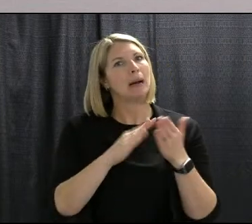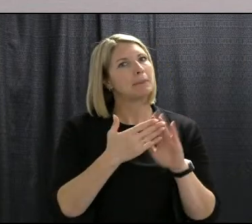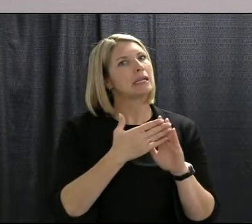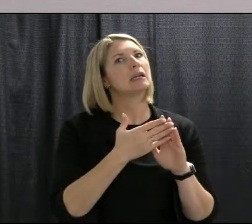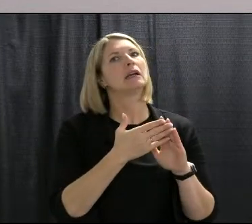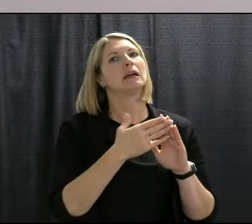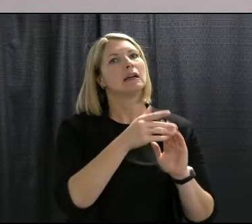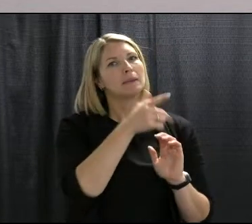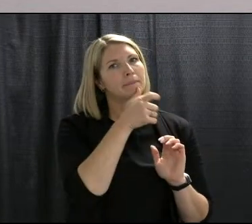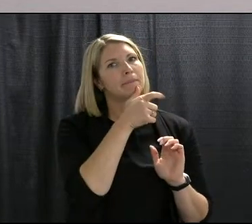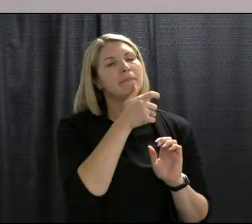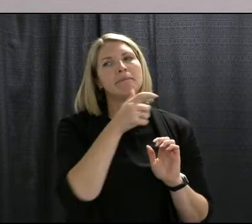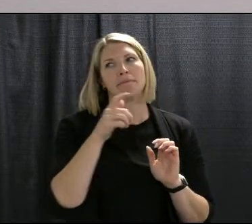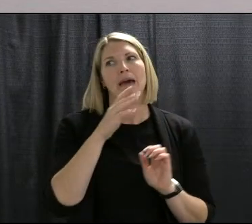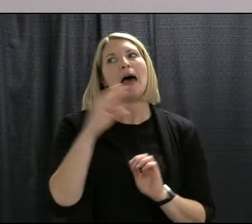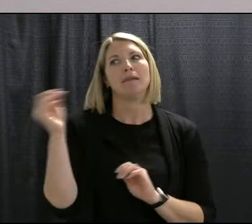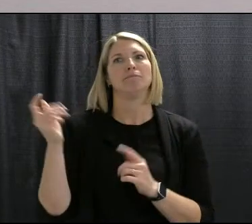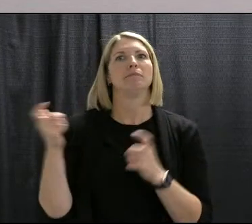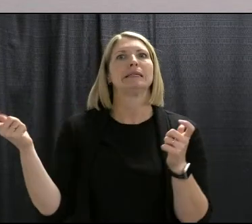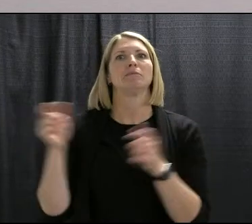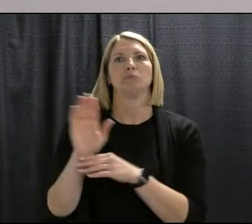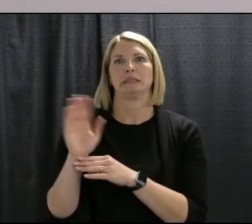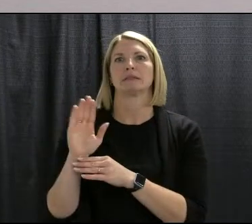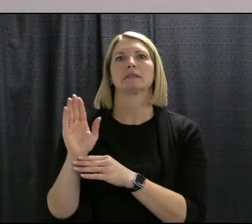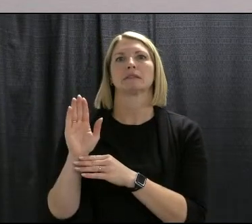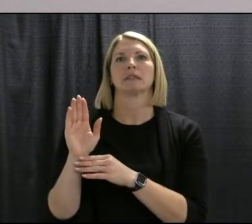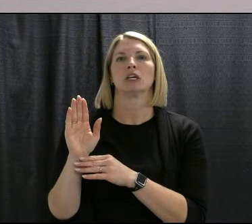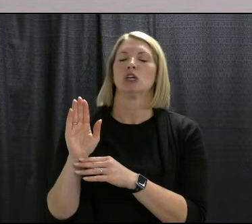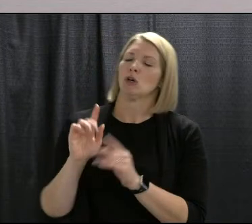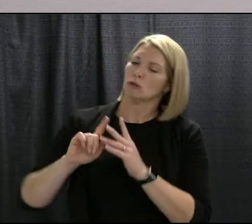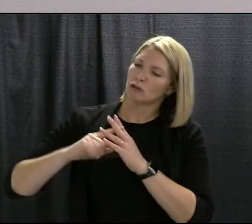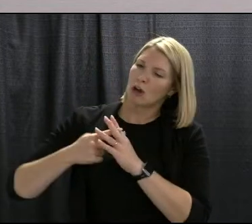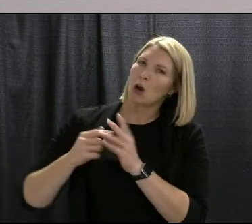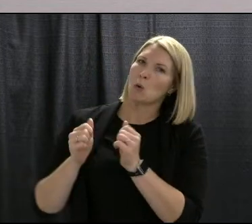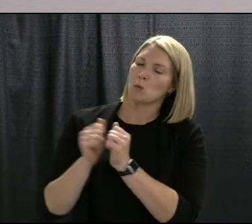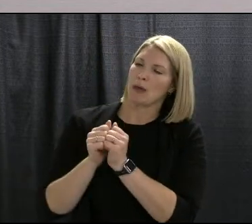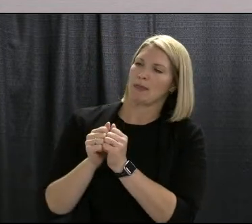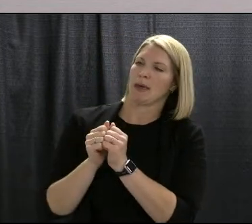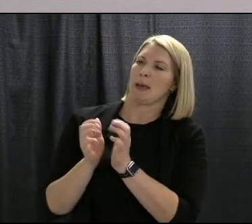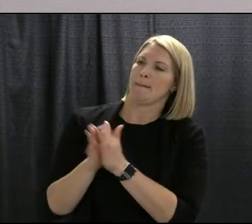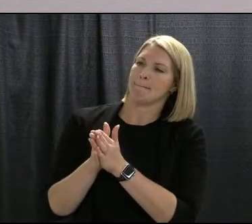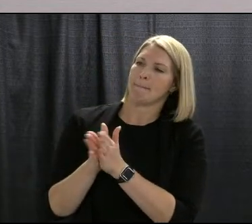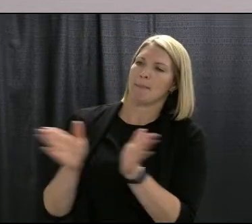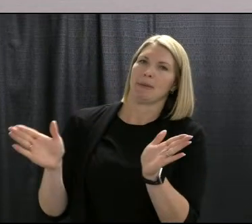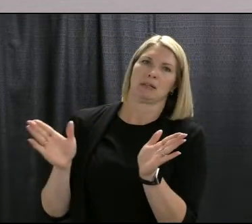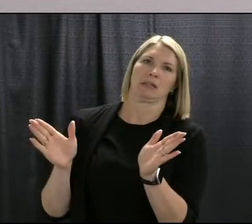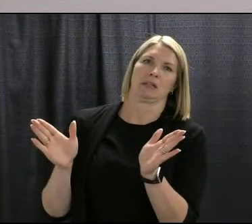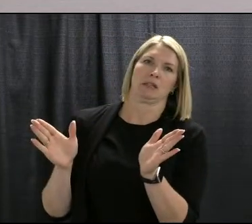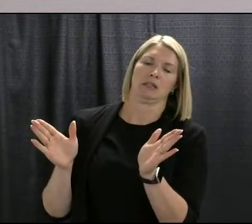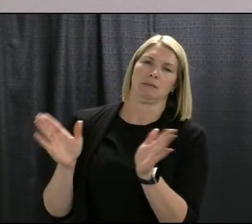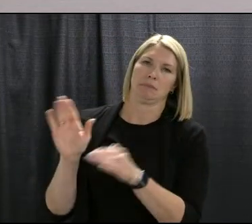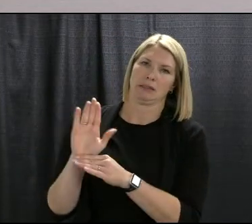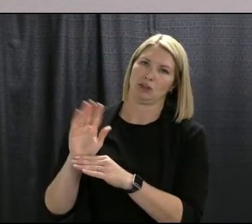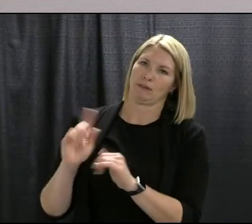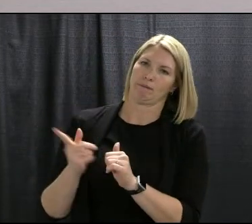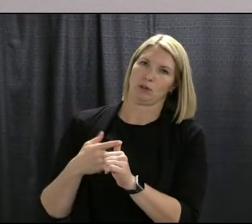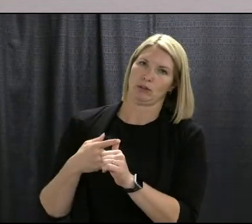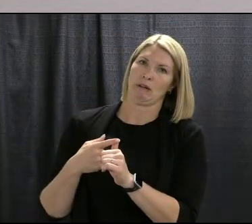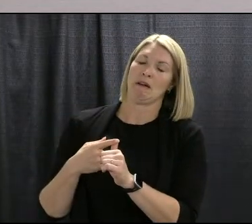We've started, as Minister Parsons has said, with the public sector, framing that into law. We're following